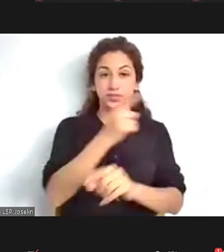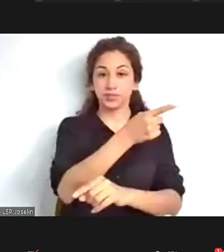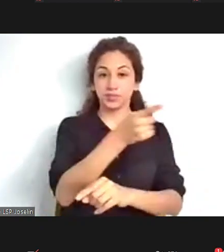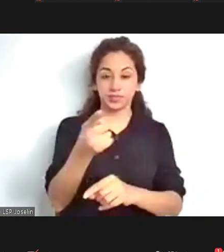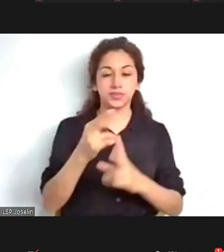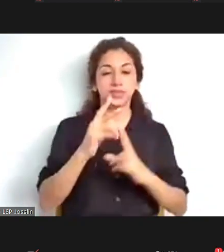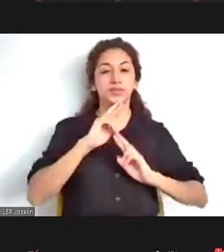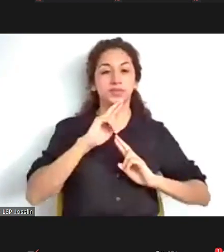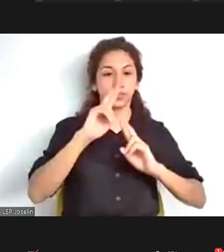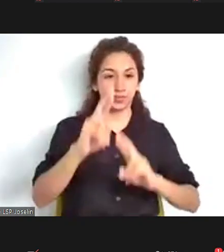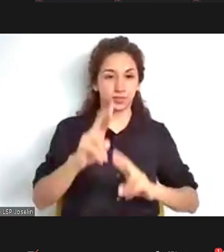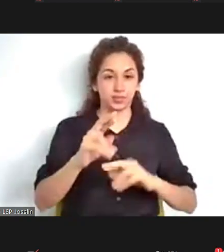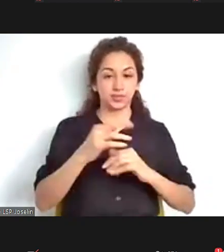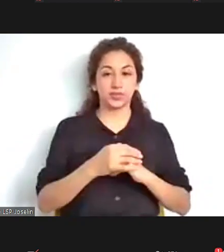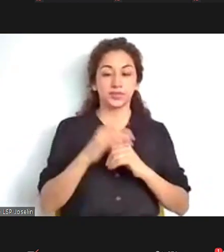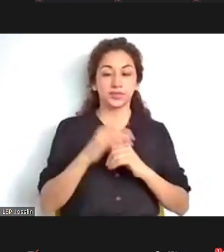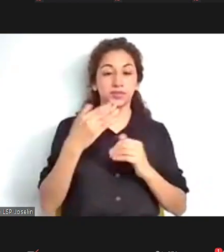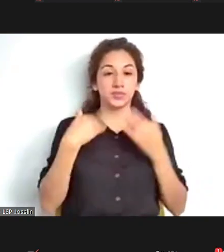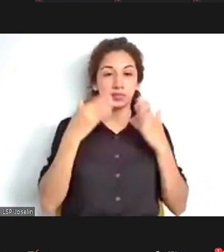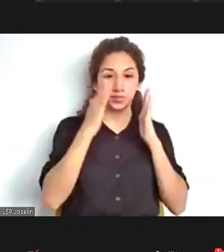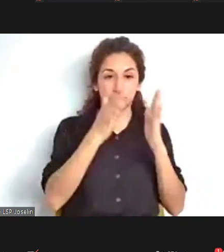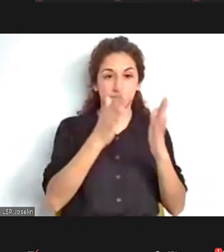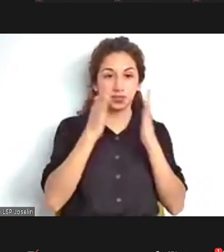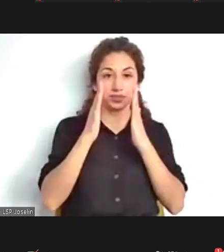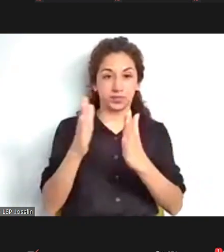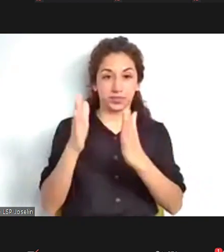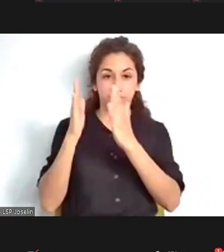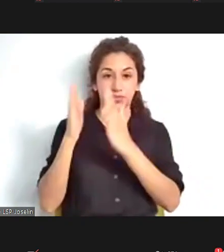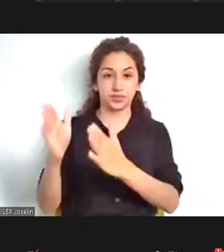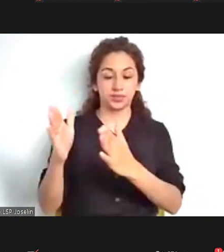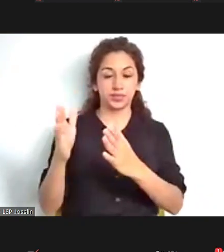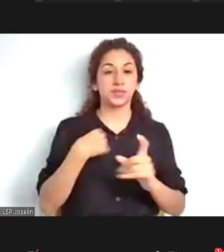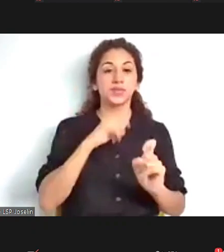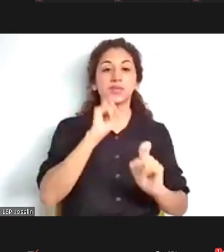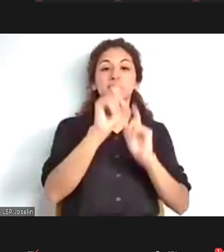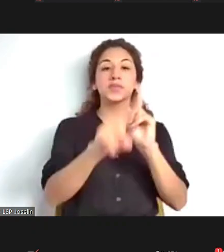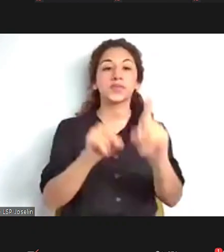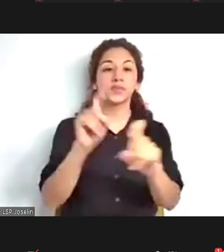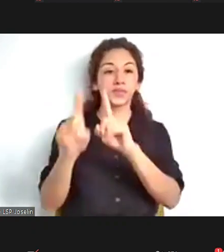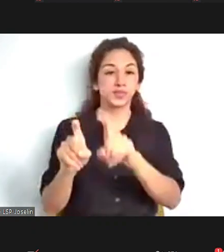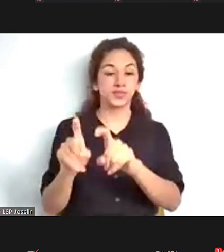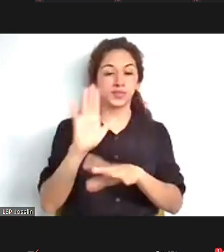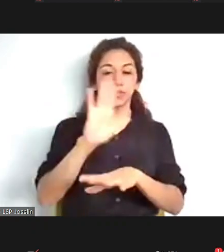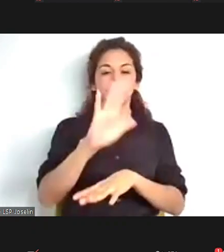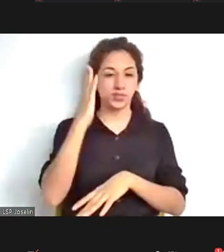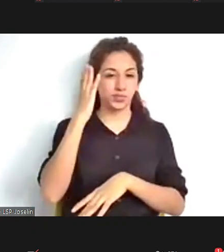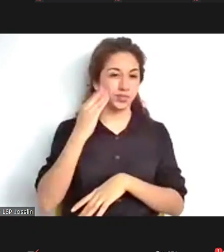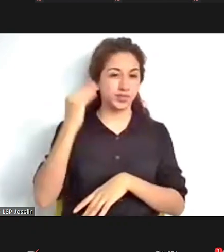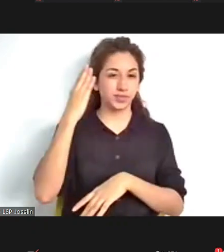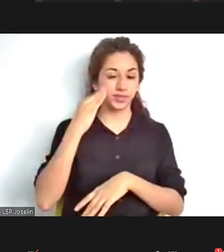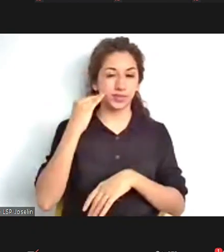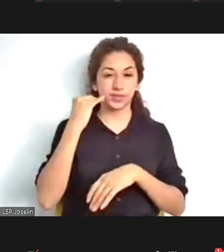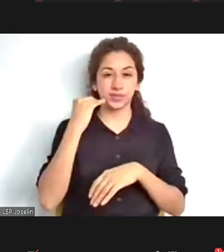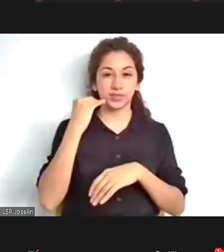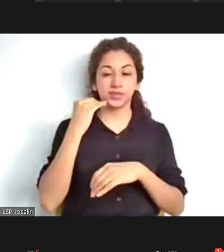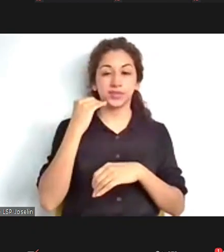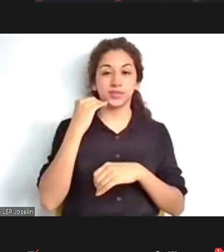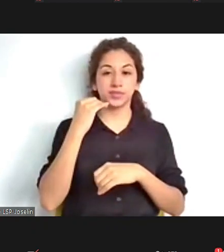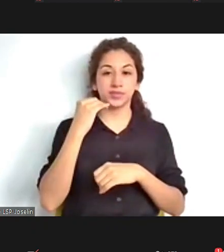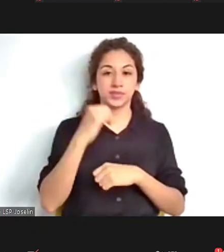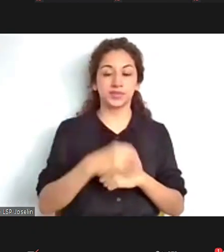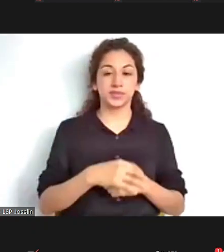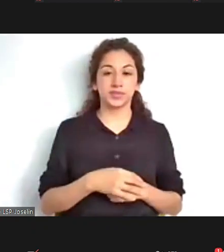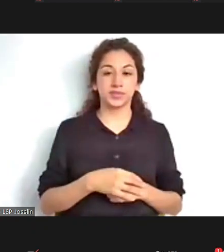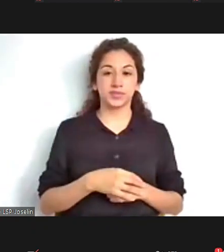questions that we've addressed specifically to you based on your international experience in order